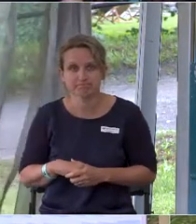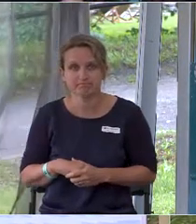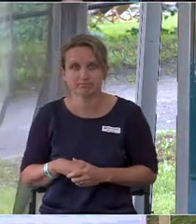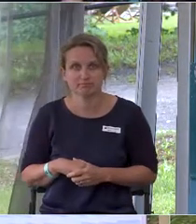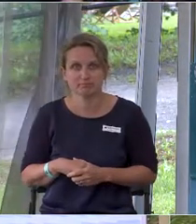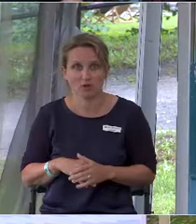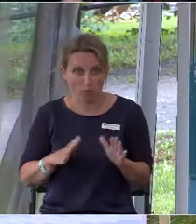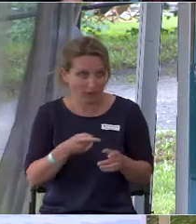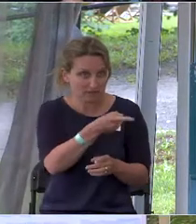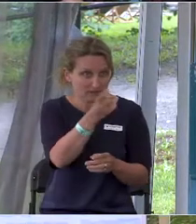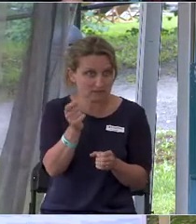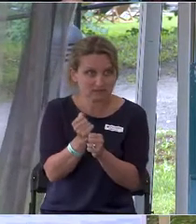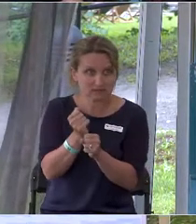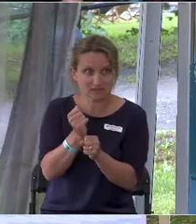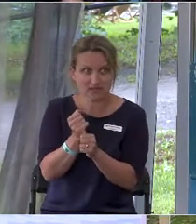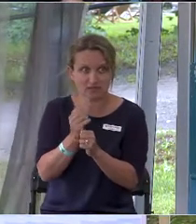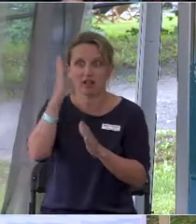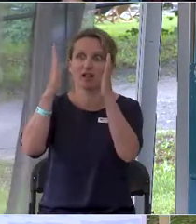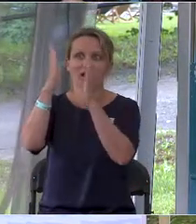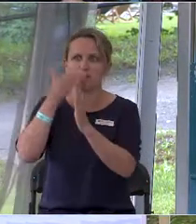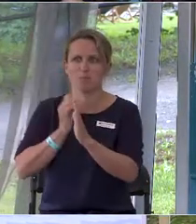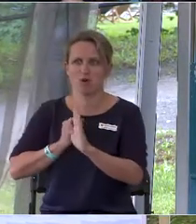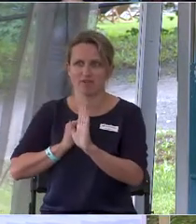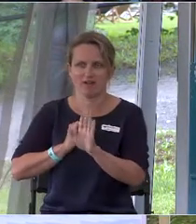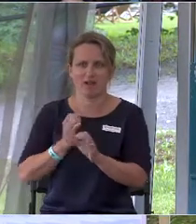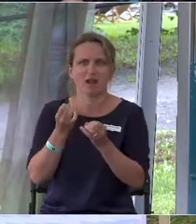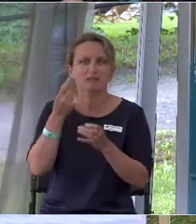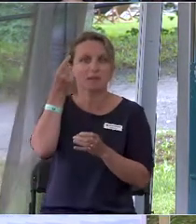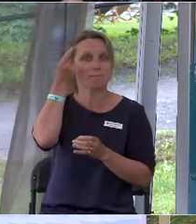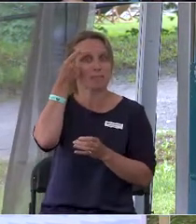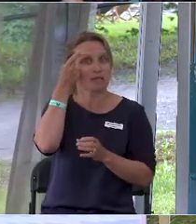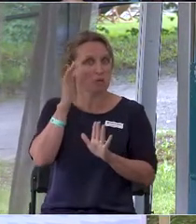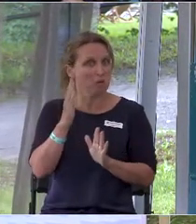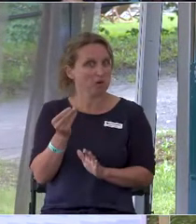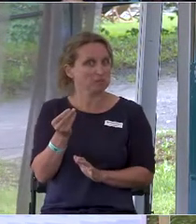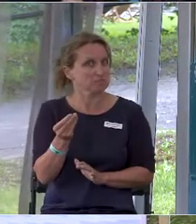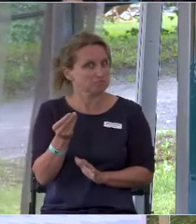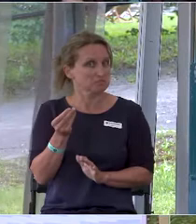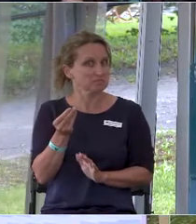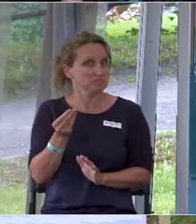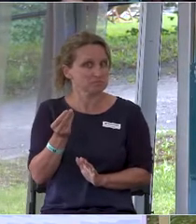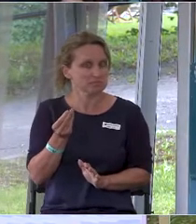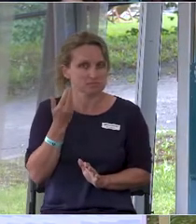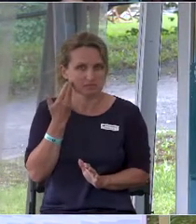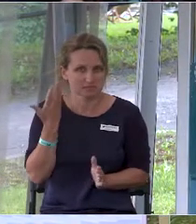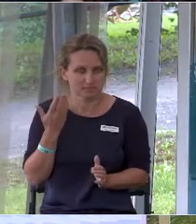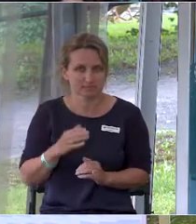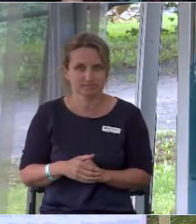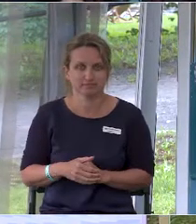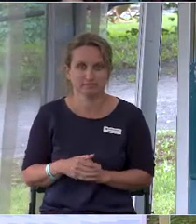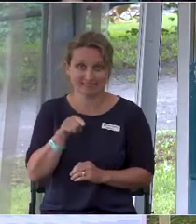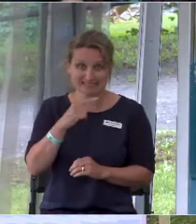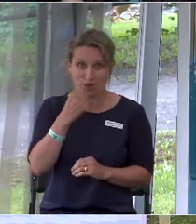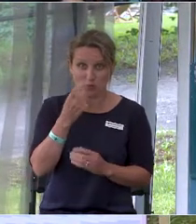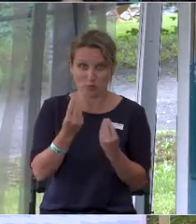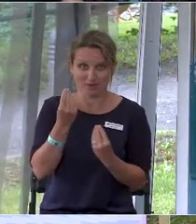And would you have done it? I don't know if you raise your hand, but just think about it if you would have done it. The funniest thing about the story is